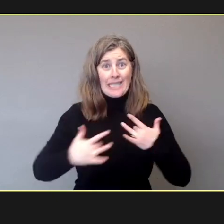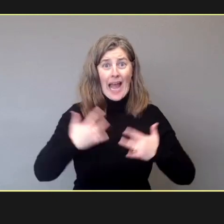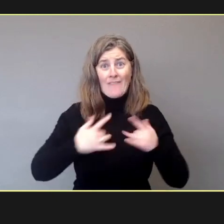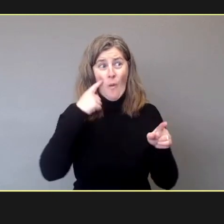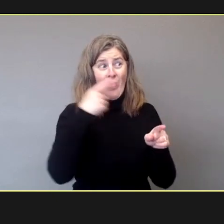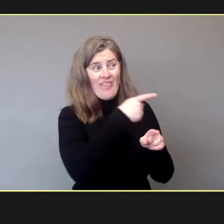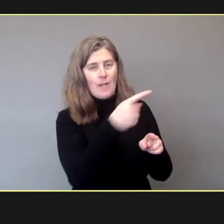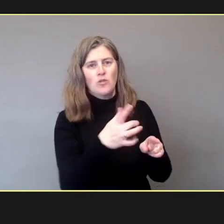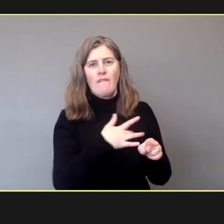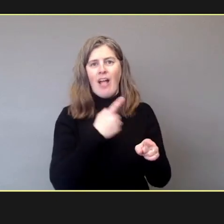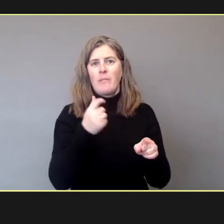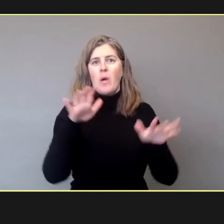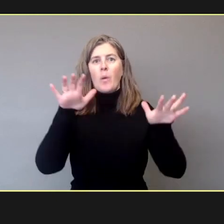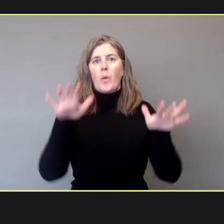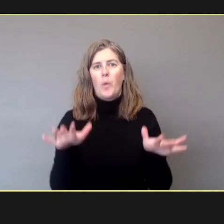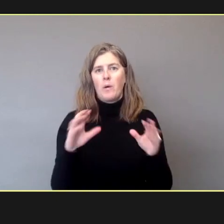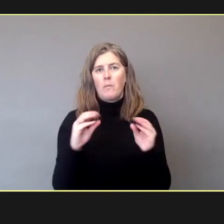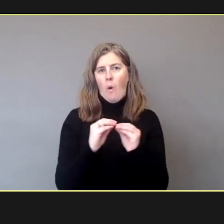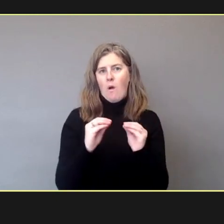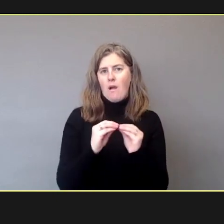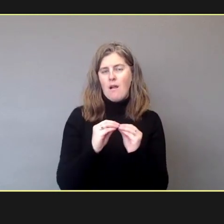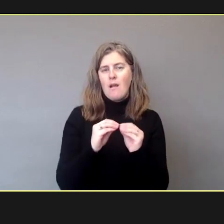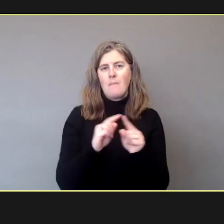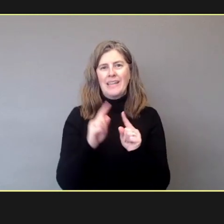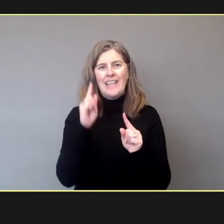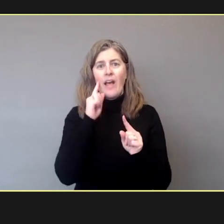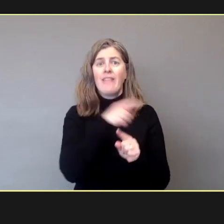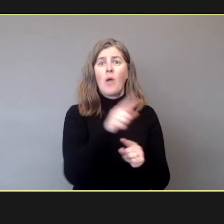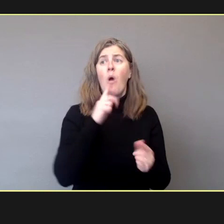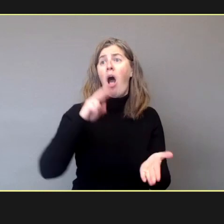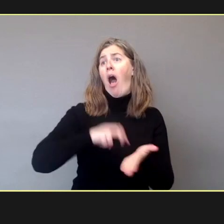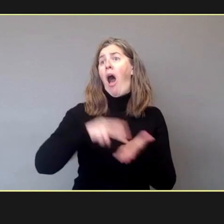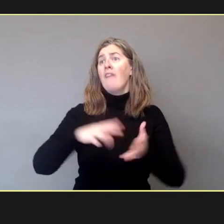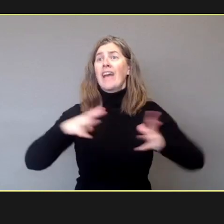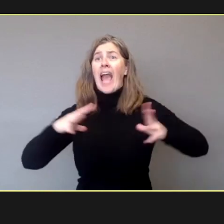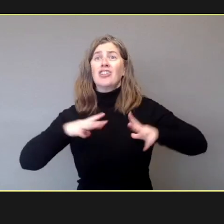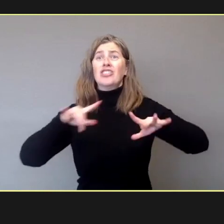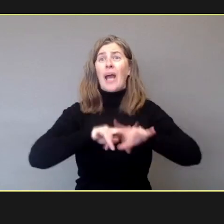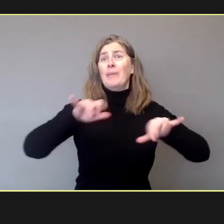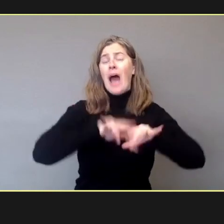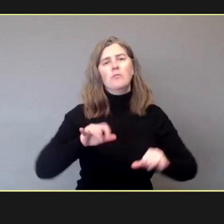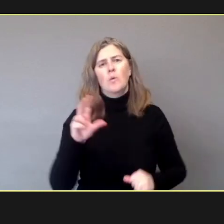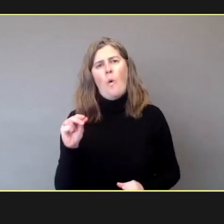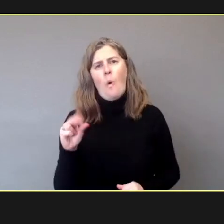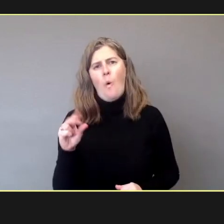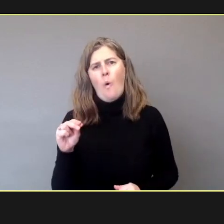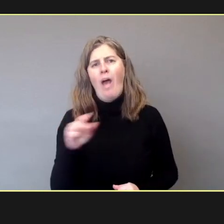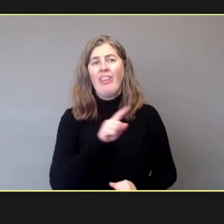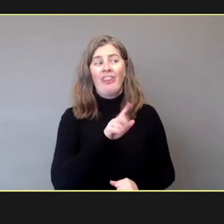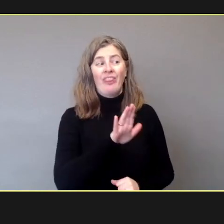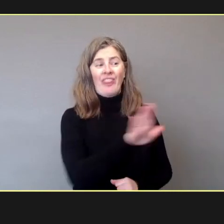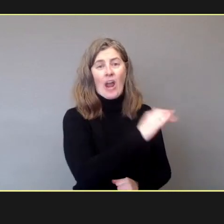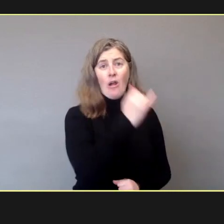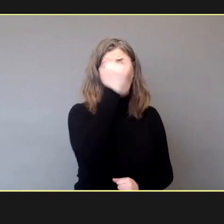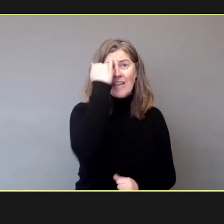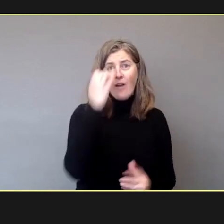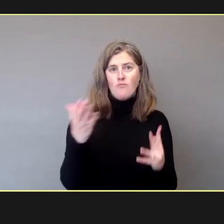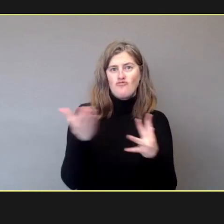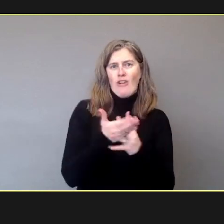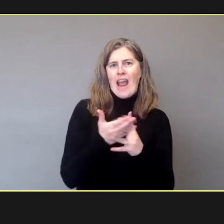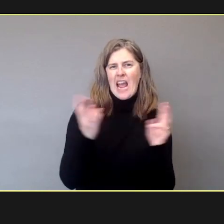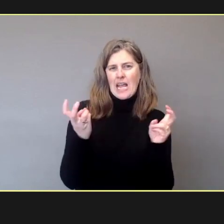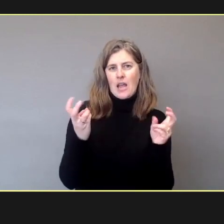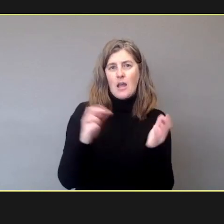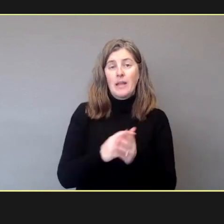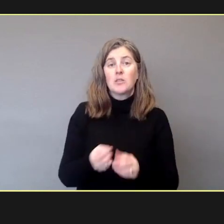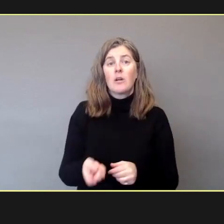them to have a little bit of a break, to make it sound like they would all be on vacation at the same time. Their idea of a break is only one bed in